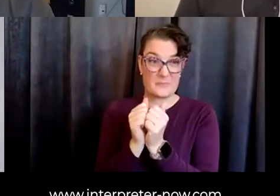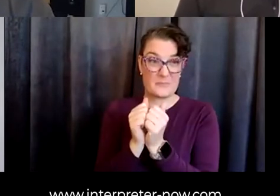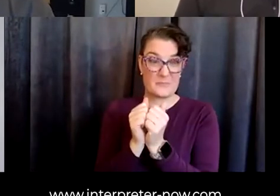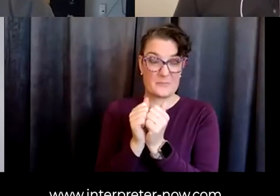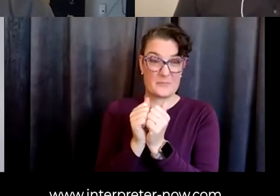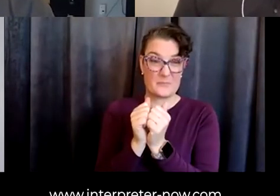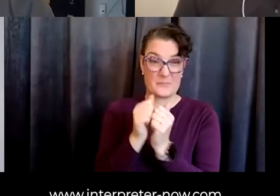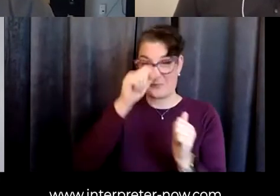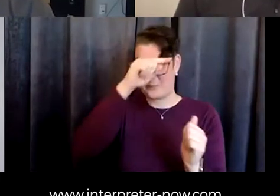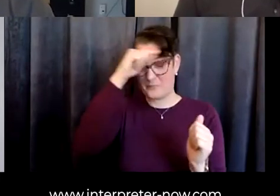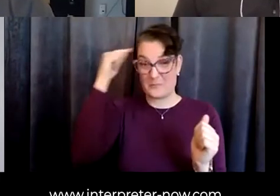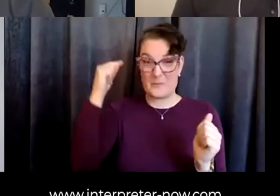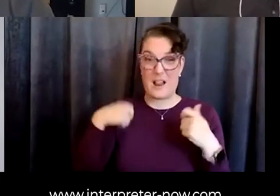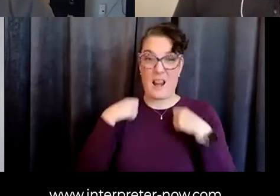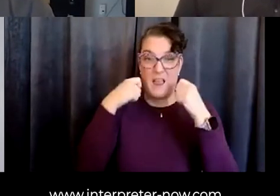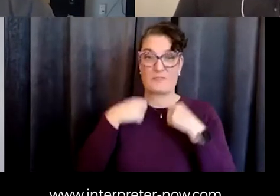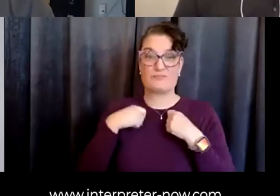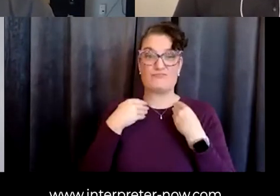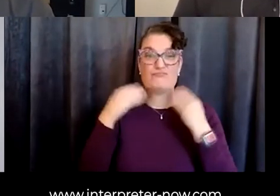black polo shirt,